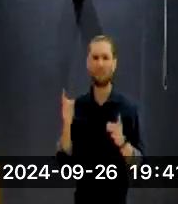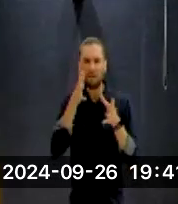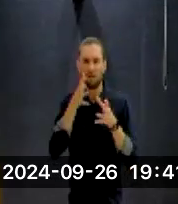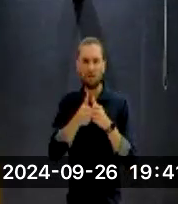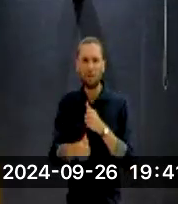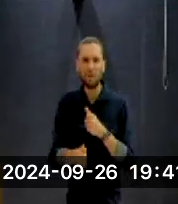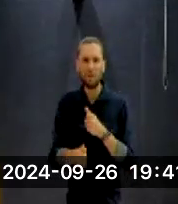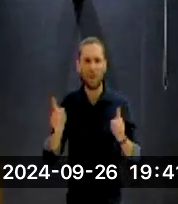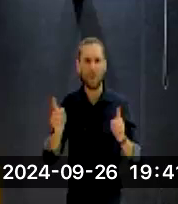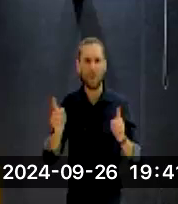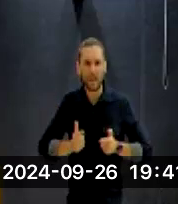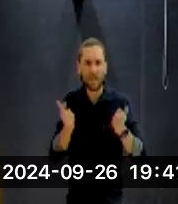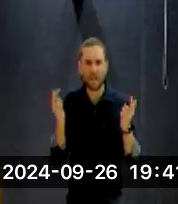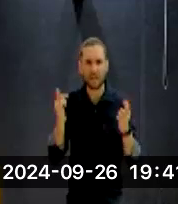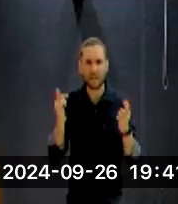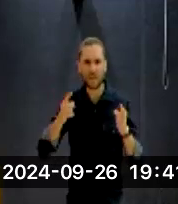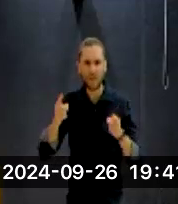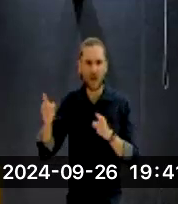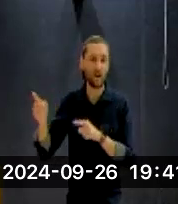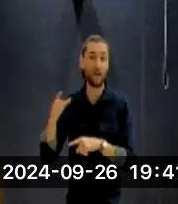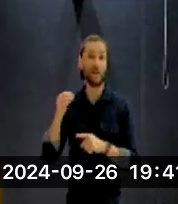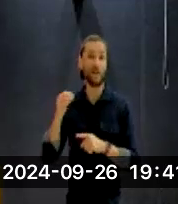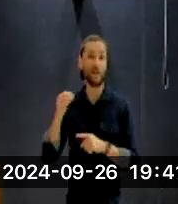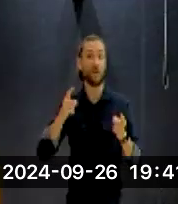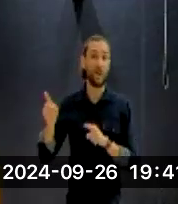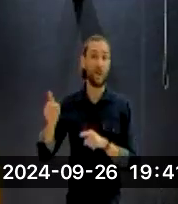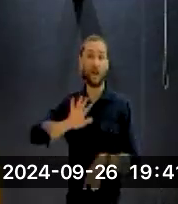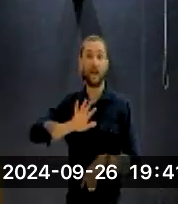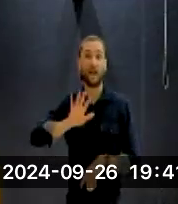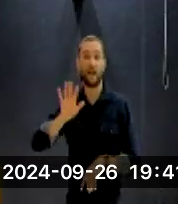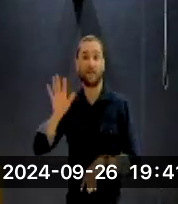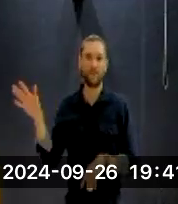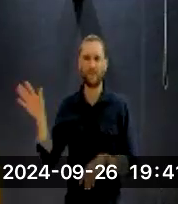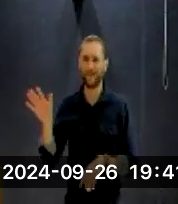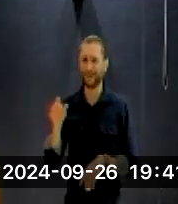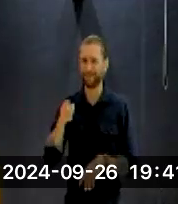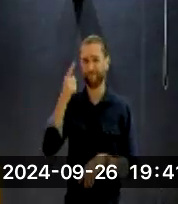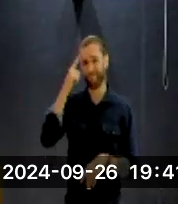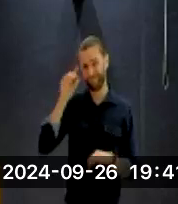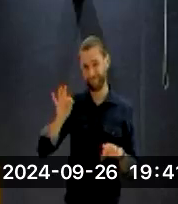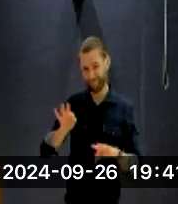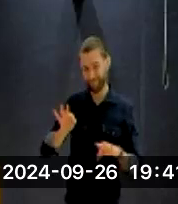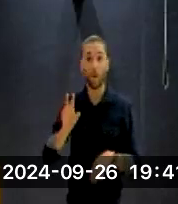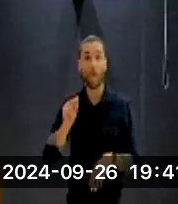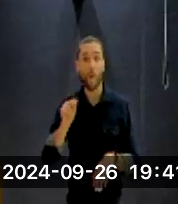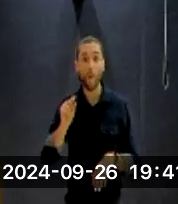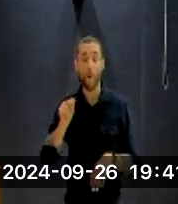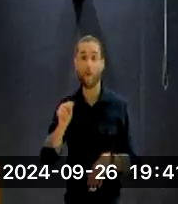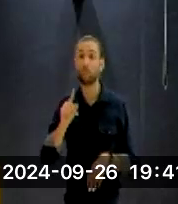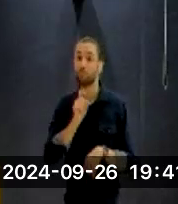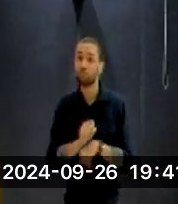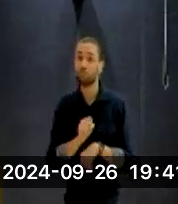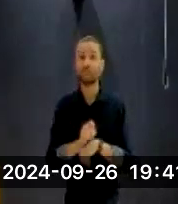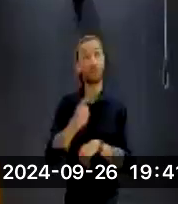country are we living in that this is going on? And this is going on everywhere. Don't kid yourself. We've had friends and family. Oh, that doesn't happen here. That wouldn't happen in my